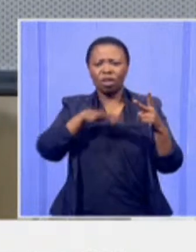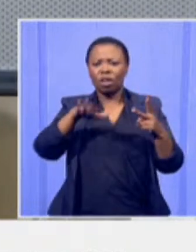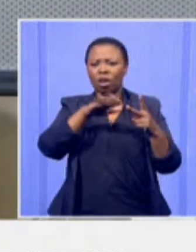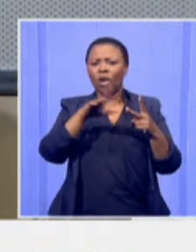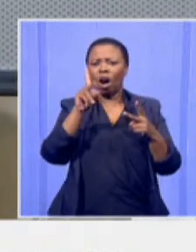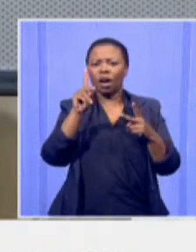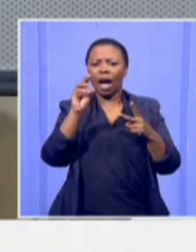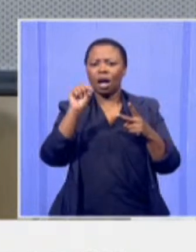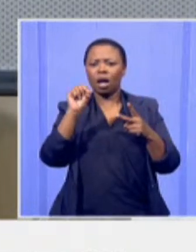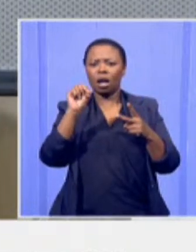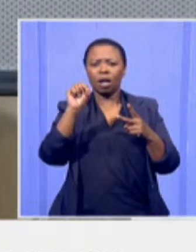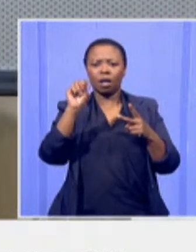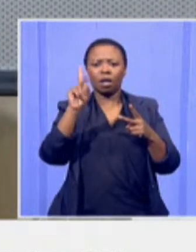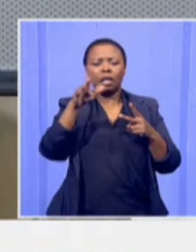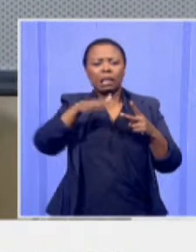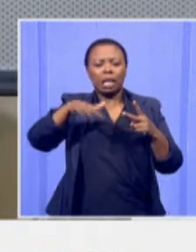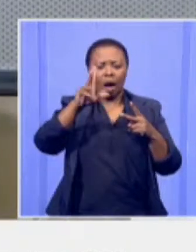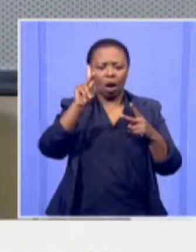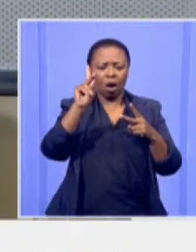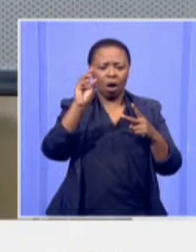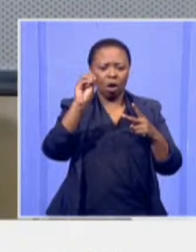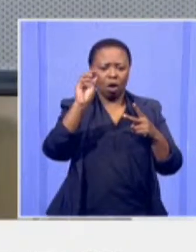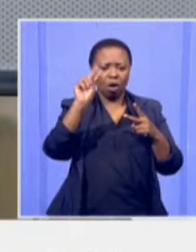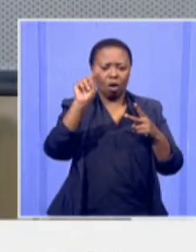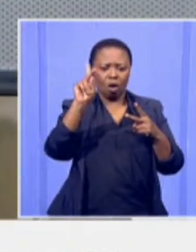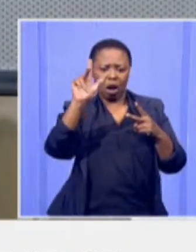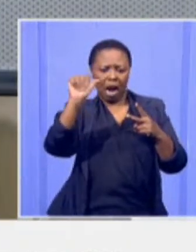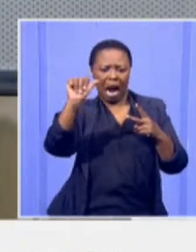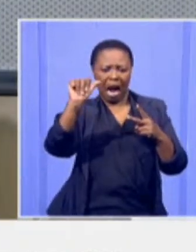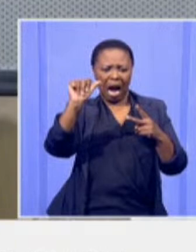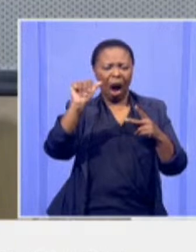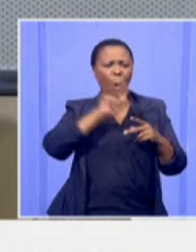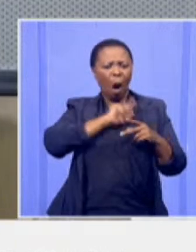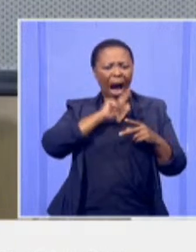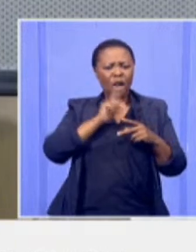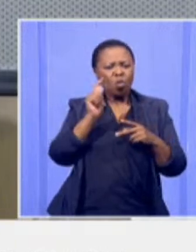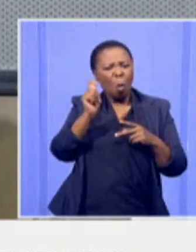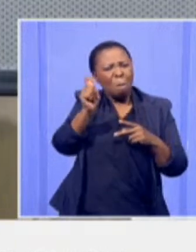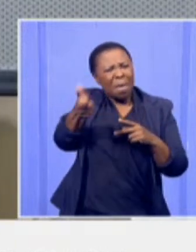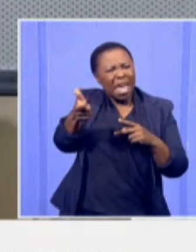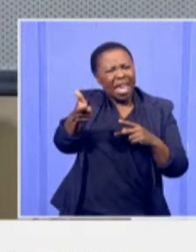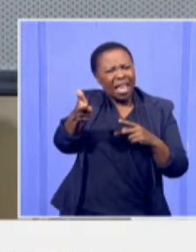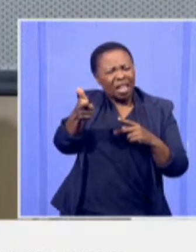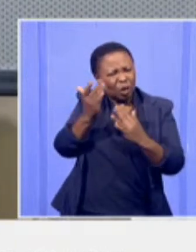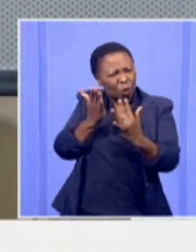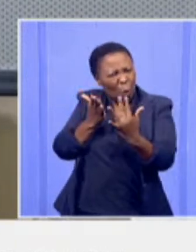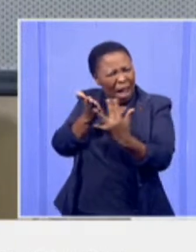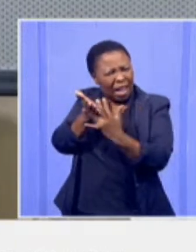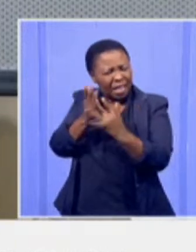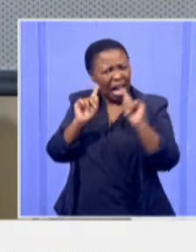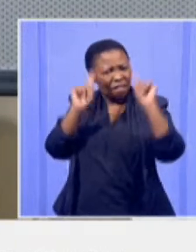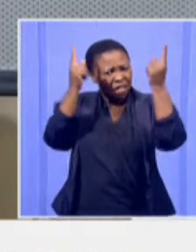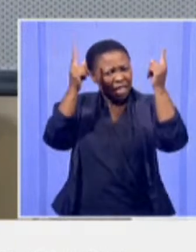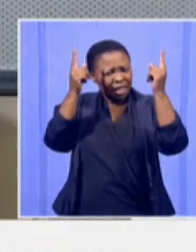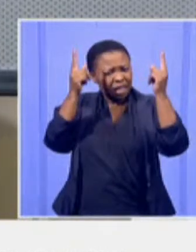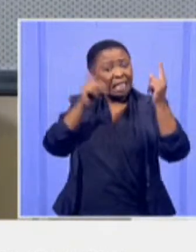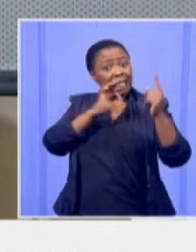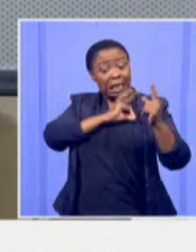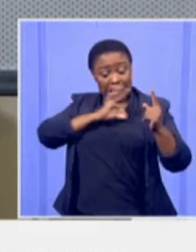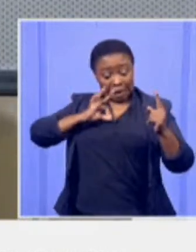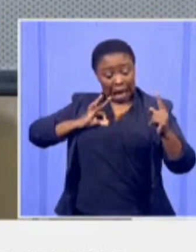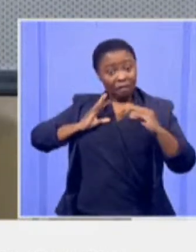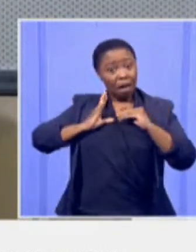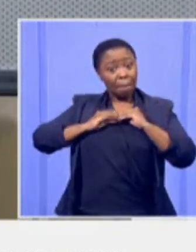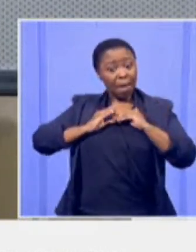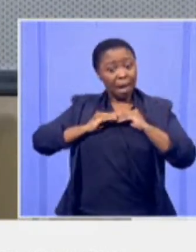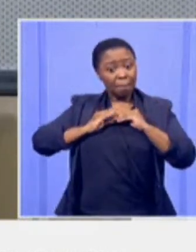You feel like you're entering a nightclub. Because you pay to enter. We pay as staff members to drive our cars